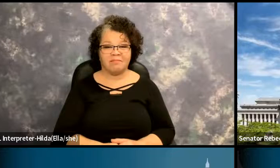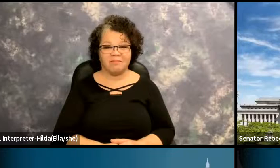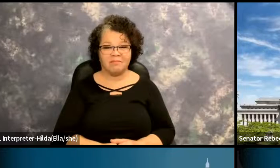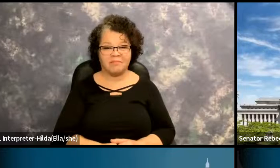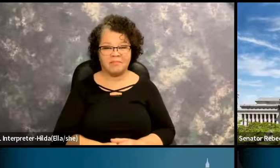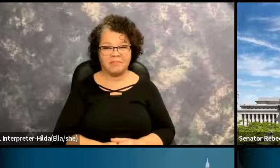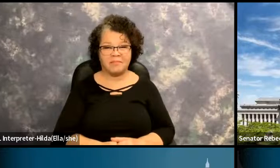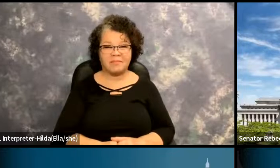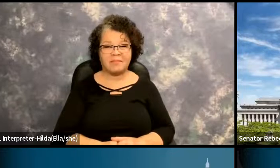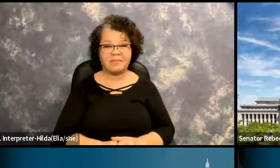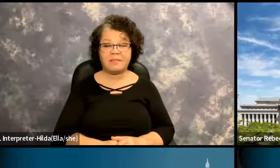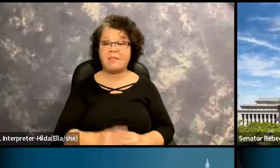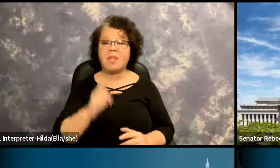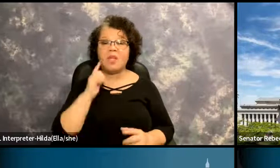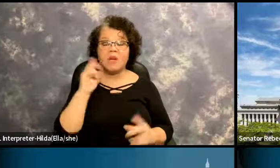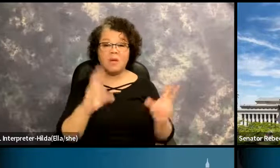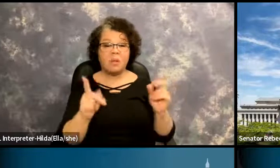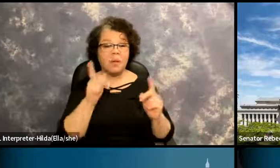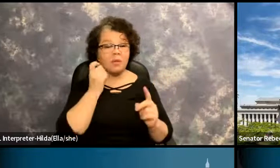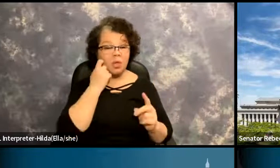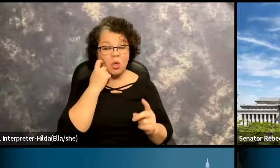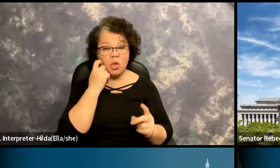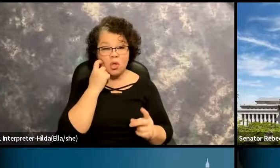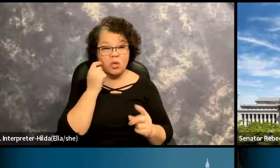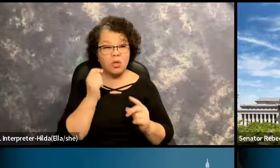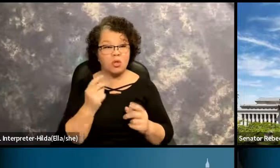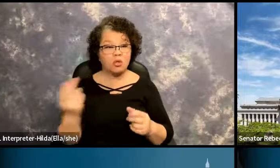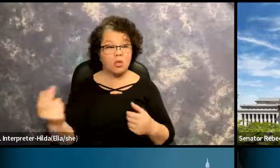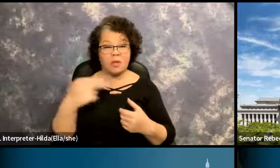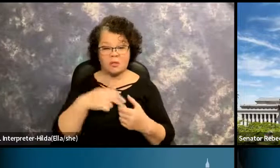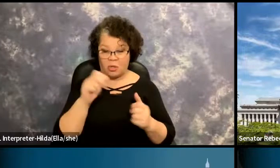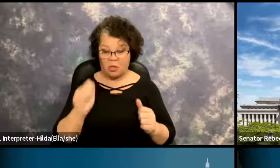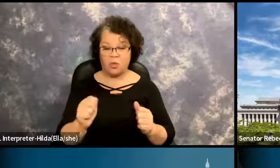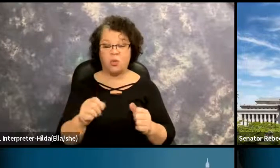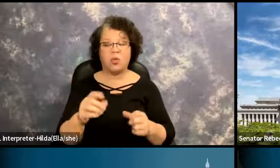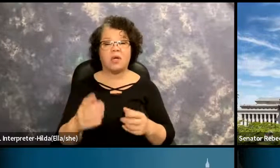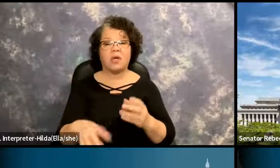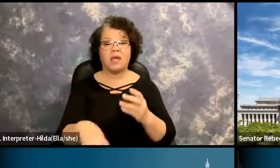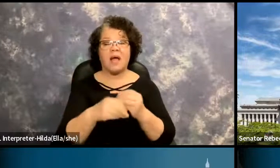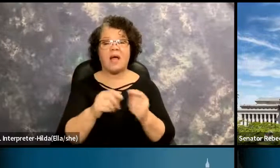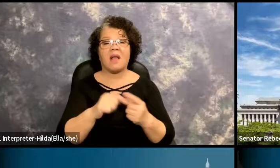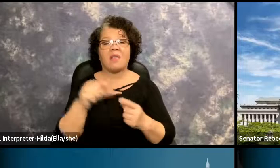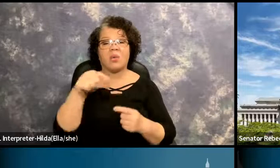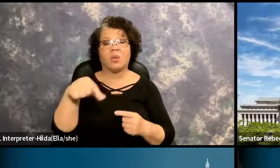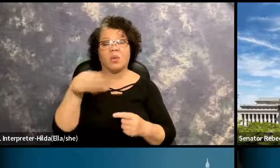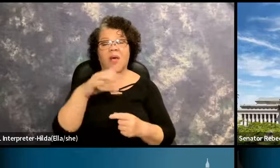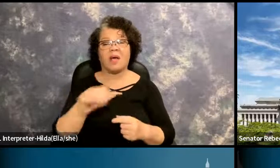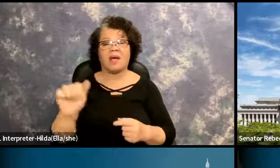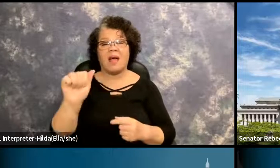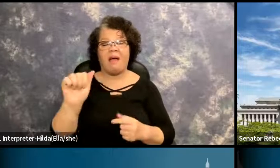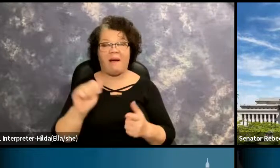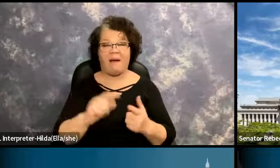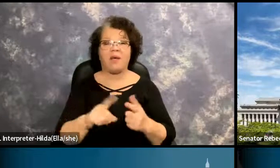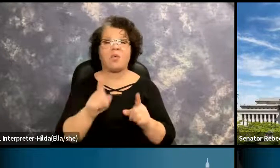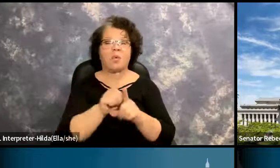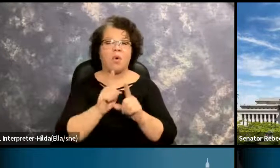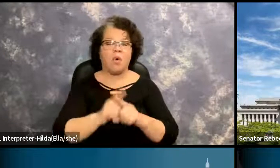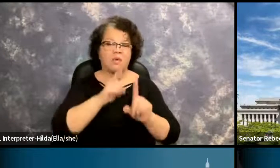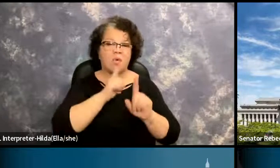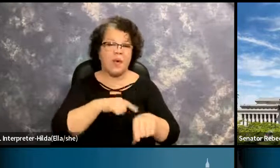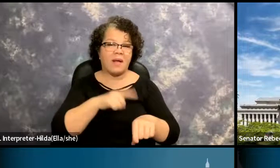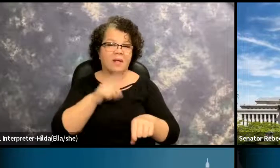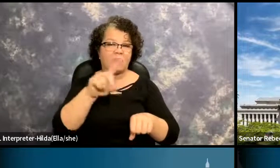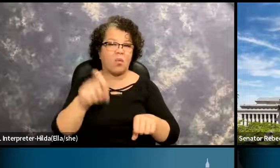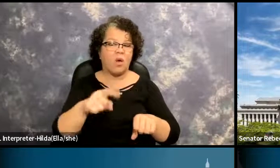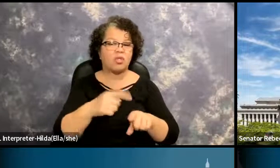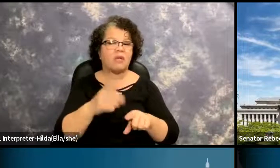Great. For folks who just joined us, you can use the Q&A function at the bottom to ask a question. We are also answering questions